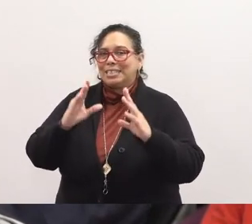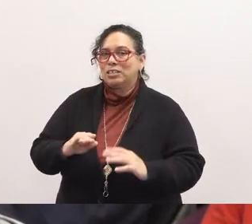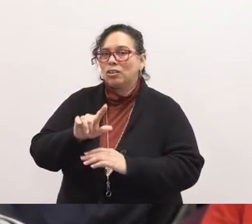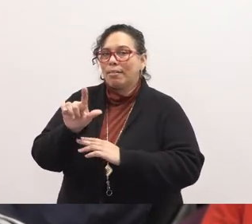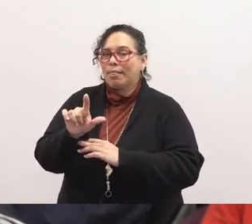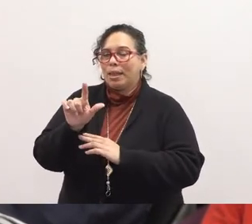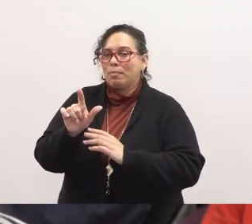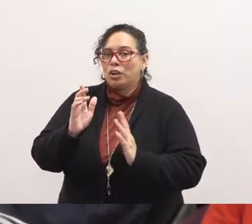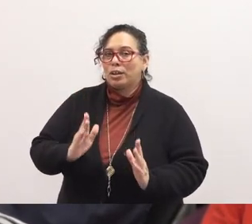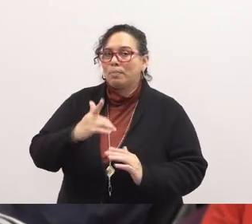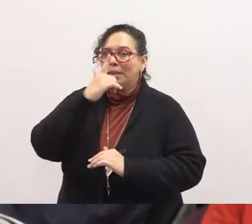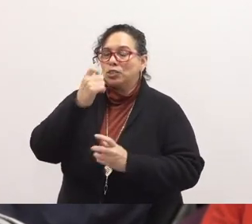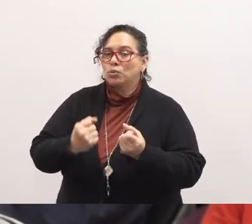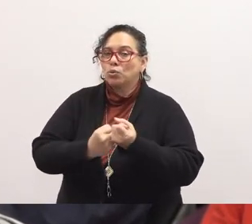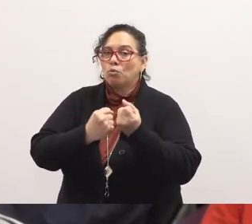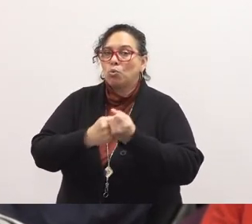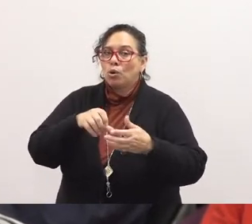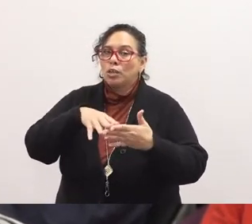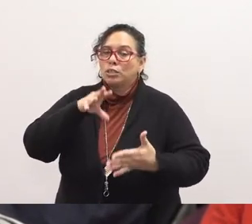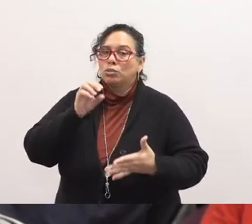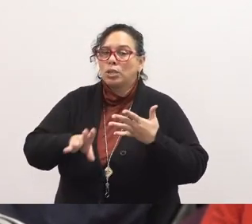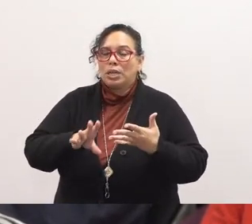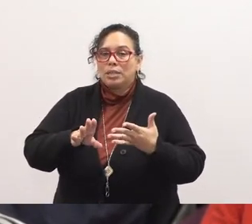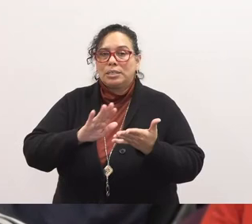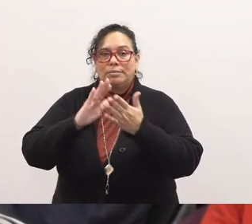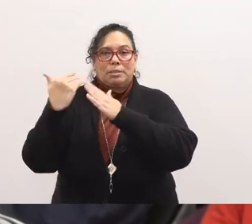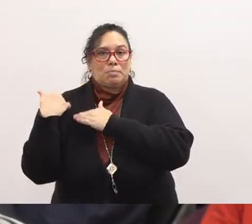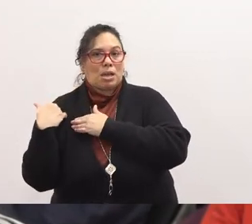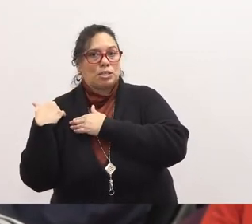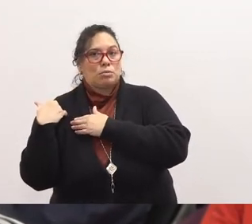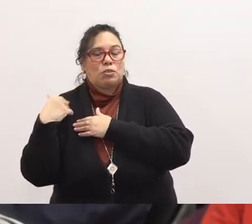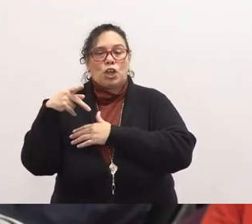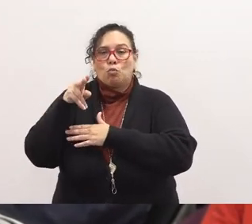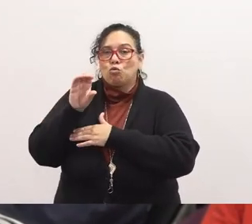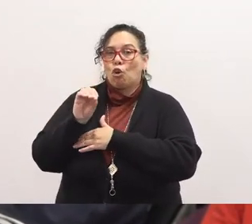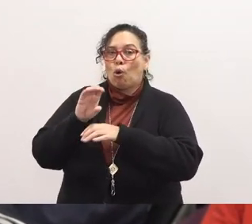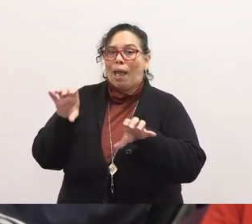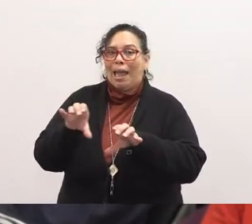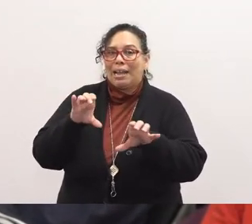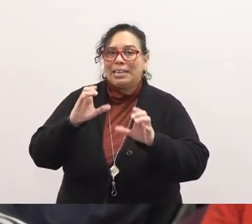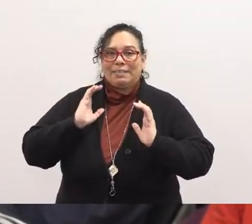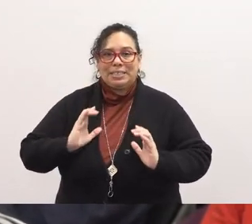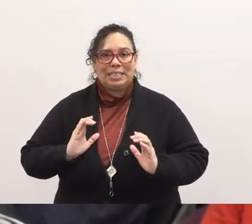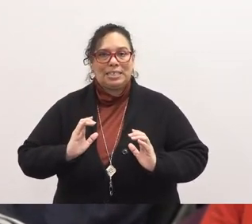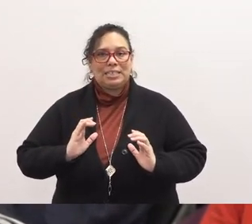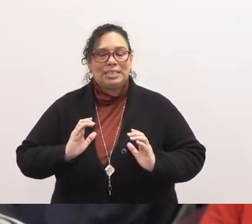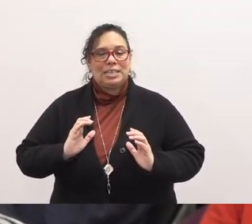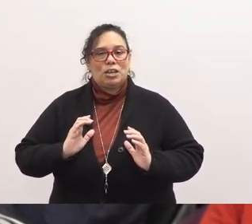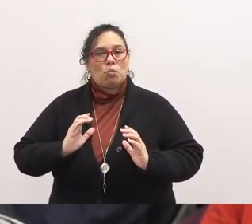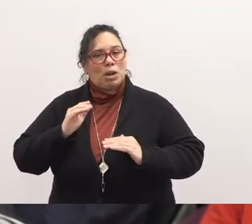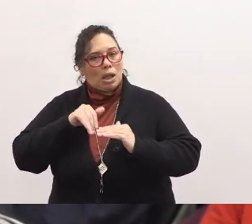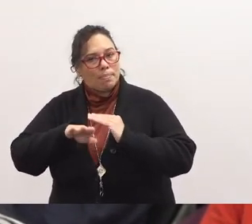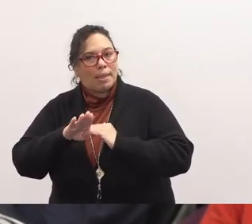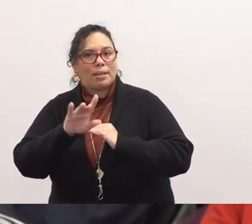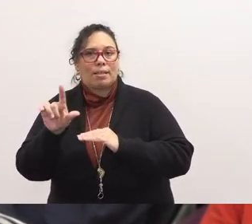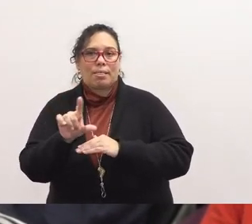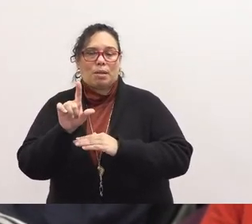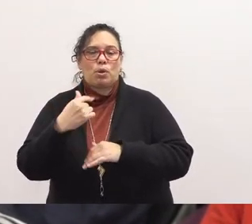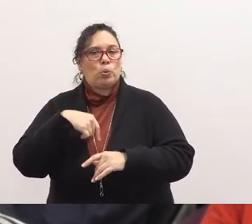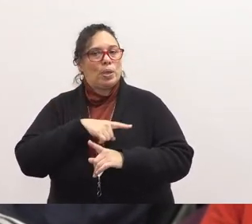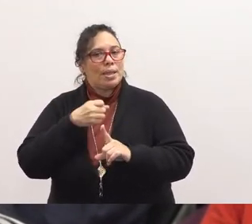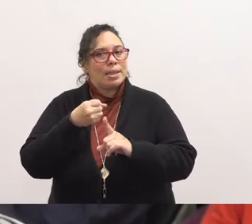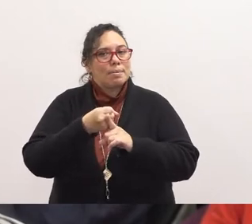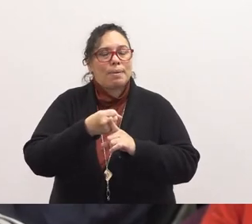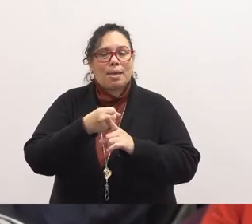because we support students to become responsible and proactive citizens every time they enter a library. We impact students to say,